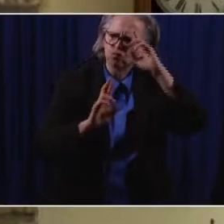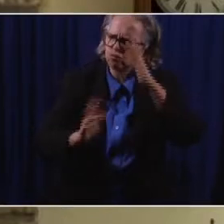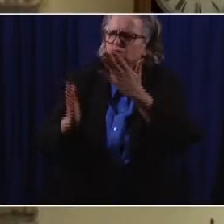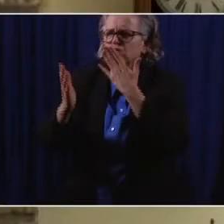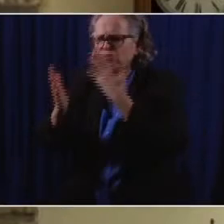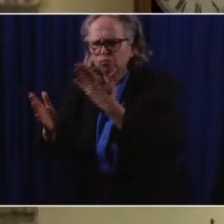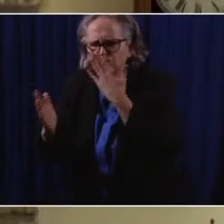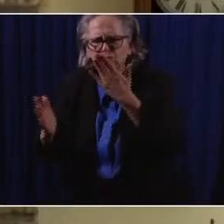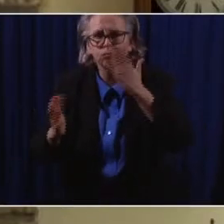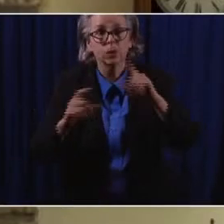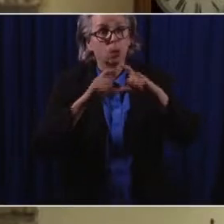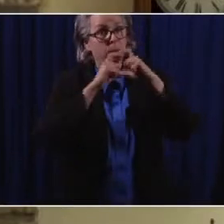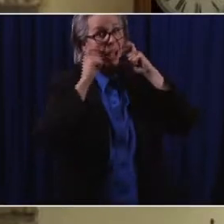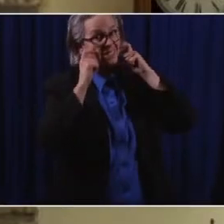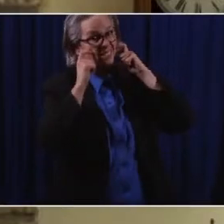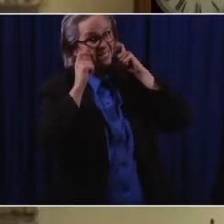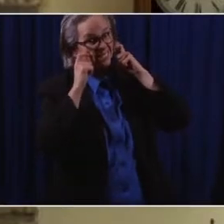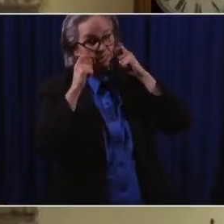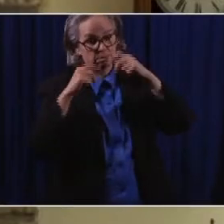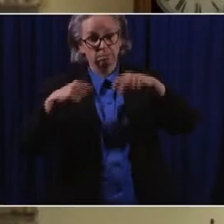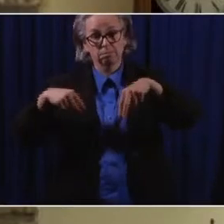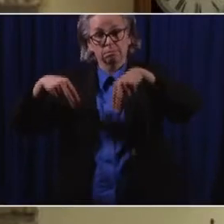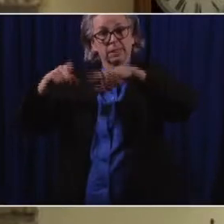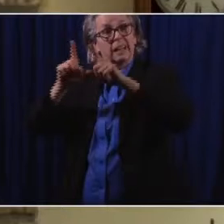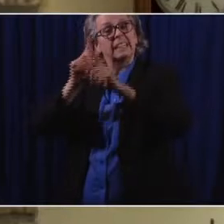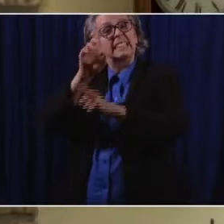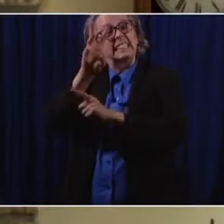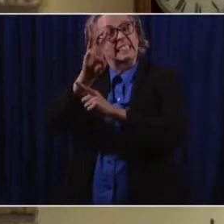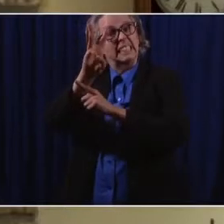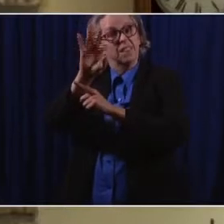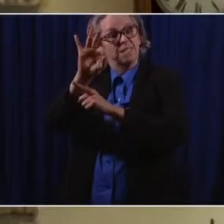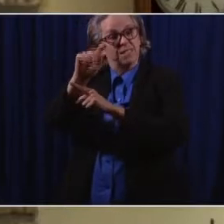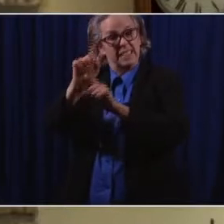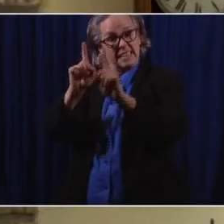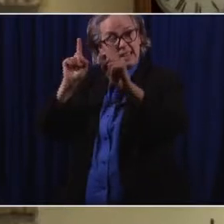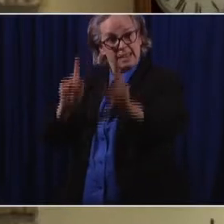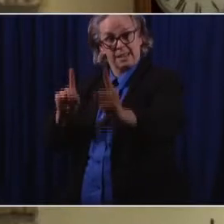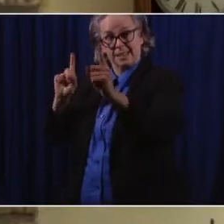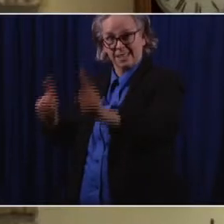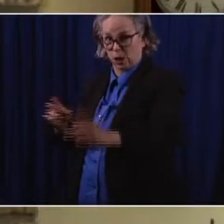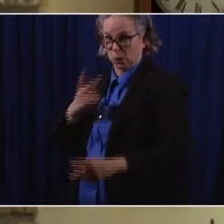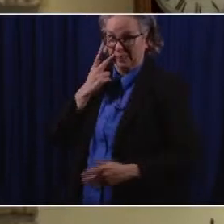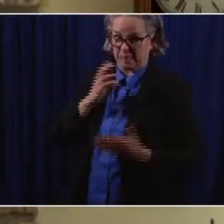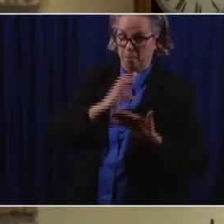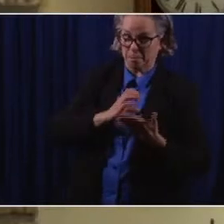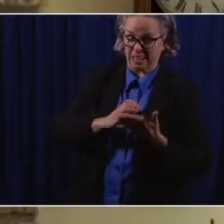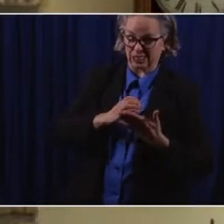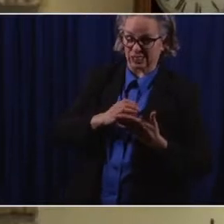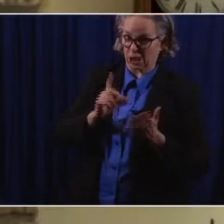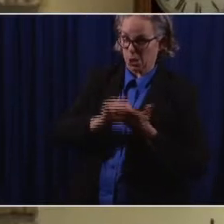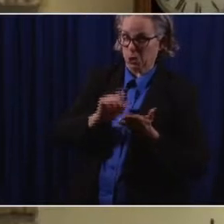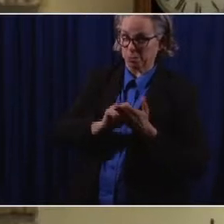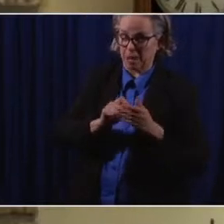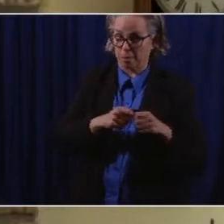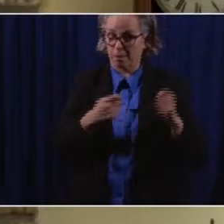and standing in line. We saw some pictures and some of the newspapers had put up this morning early, people standing in lines,